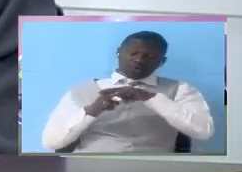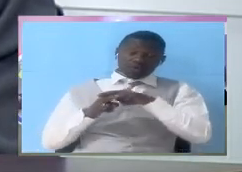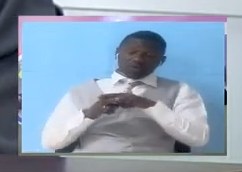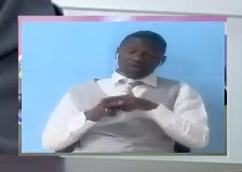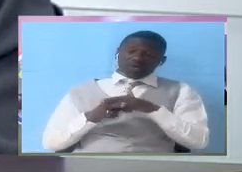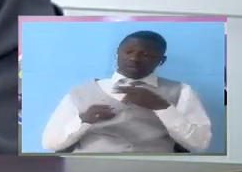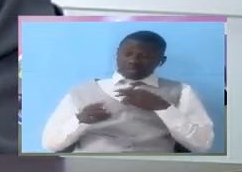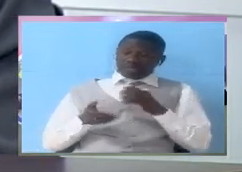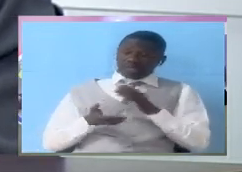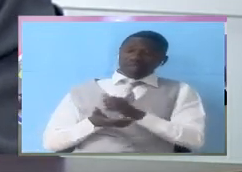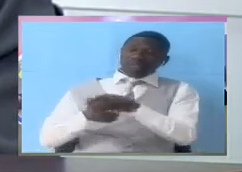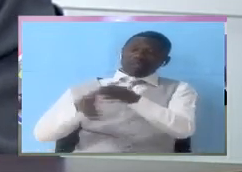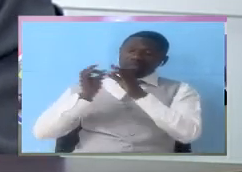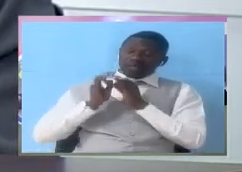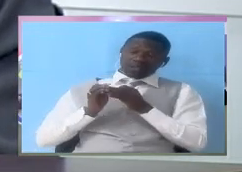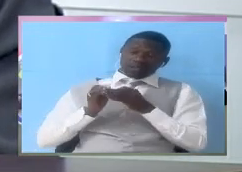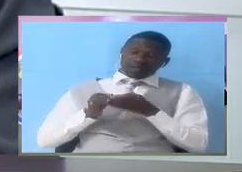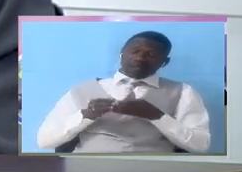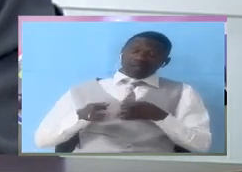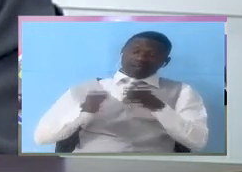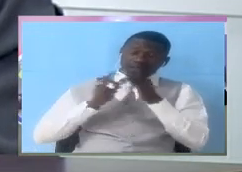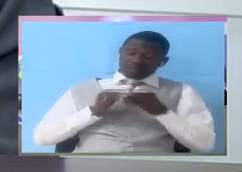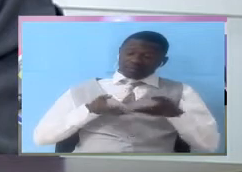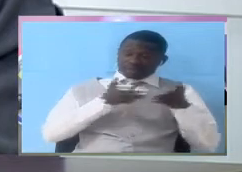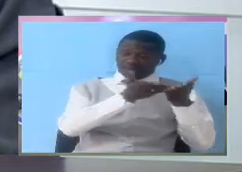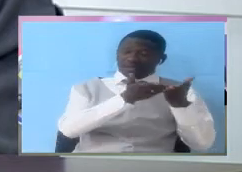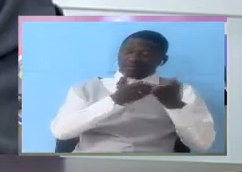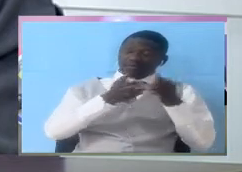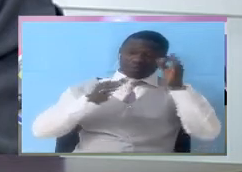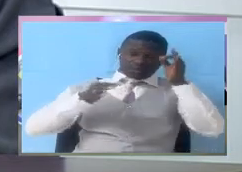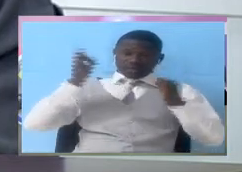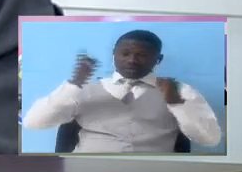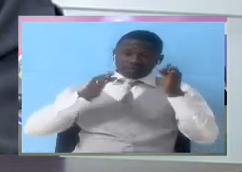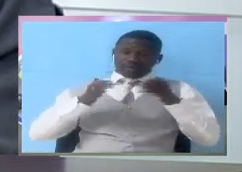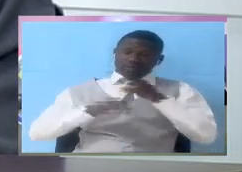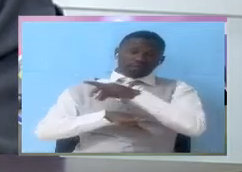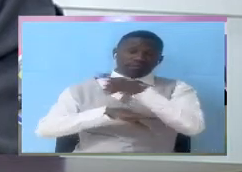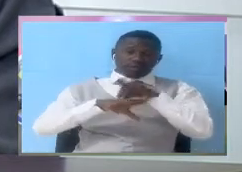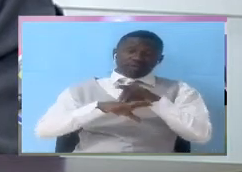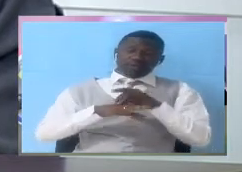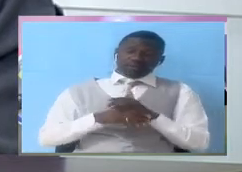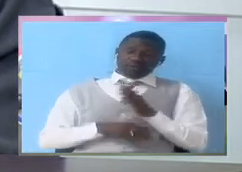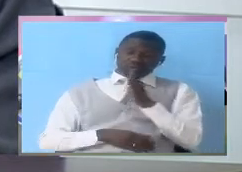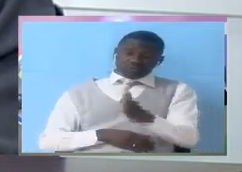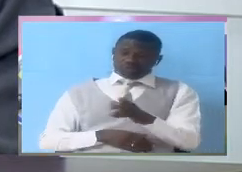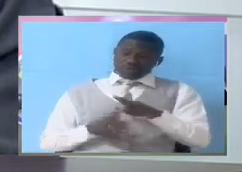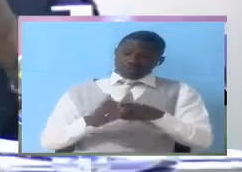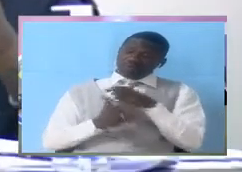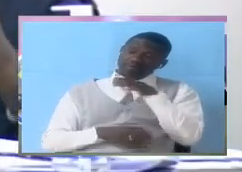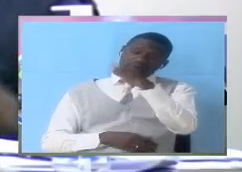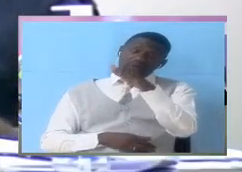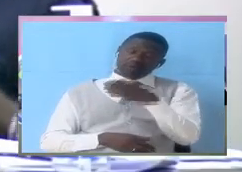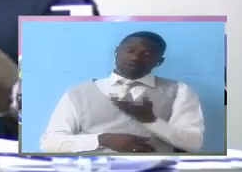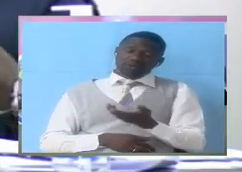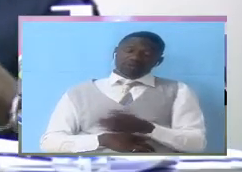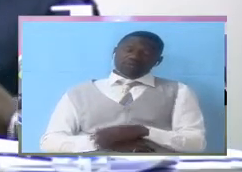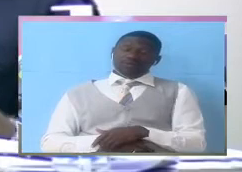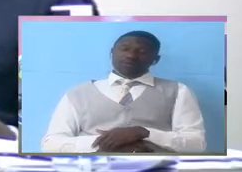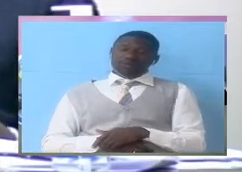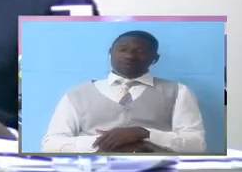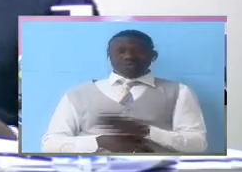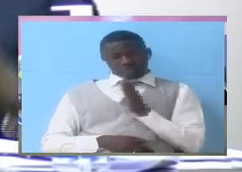Bobu Chilenyo Sukande Kuna Puryo Bulentikana Milua Atekai. True or false? The Gala Wala did. The Gala. And it was because of